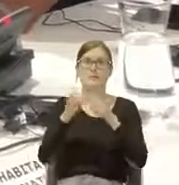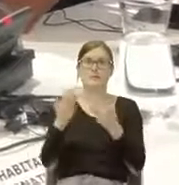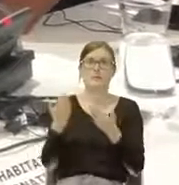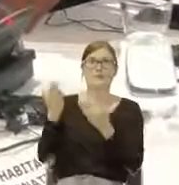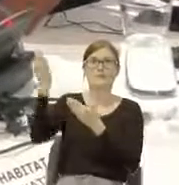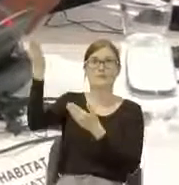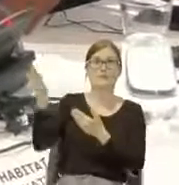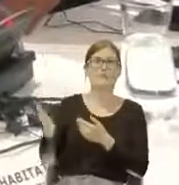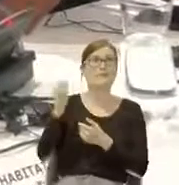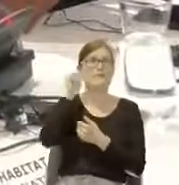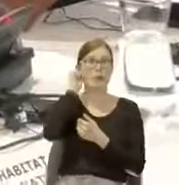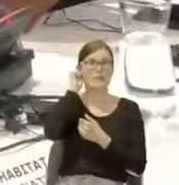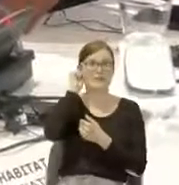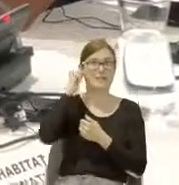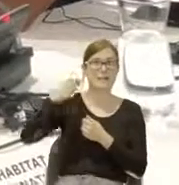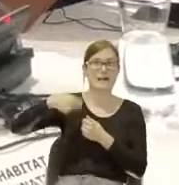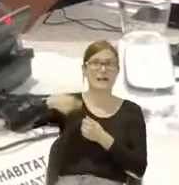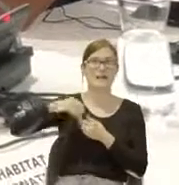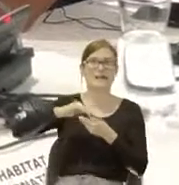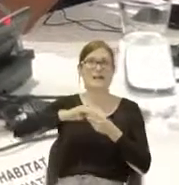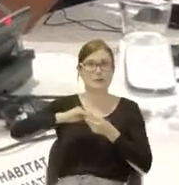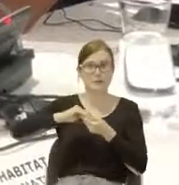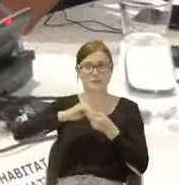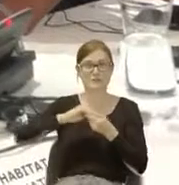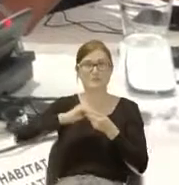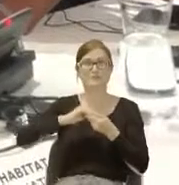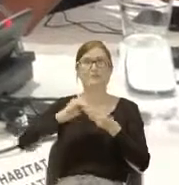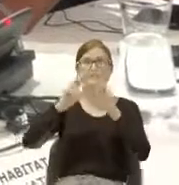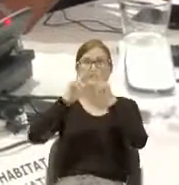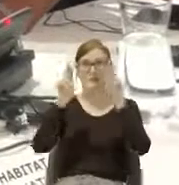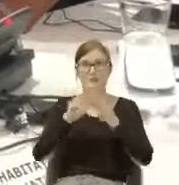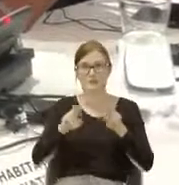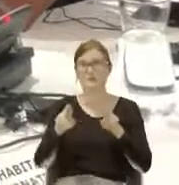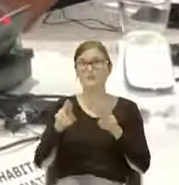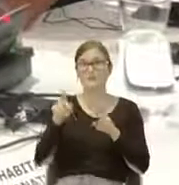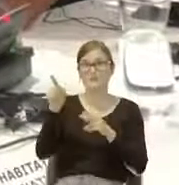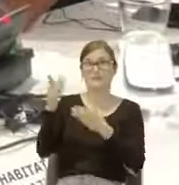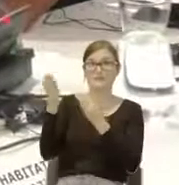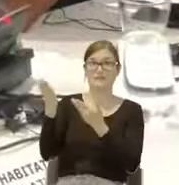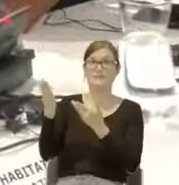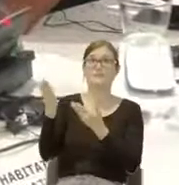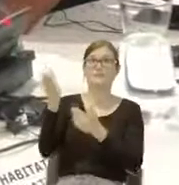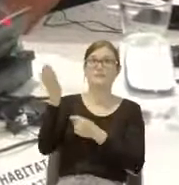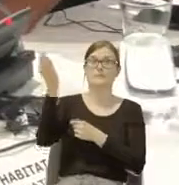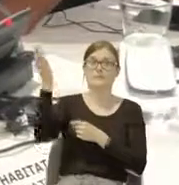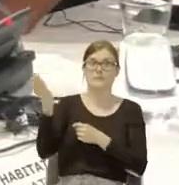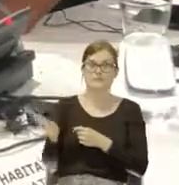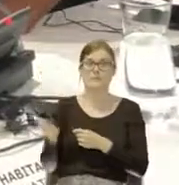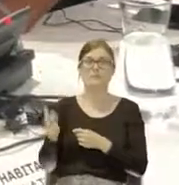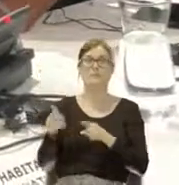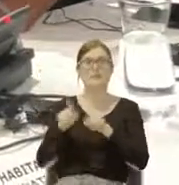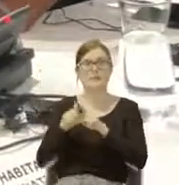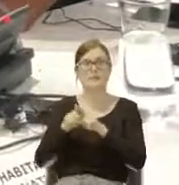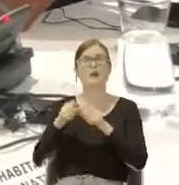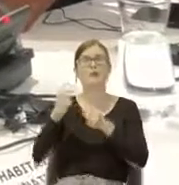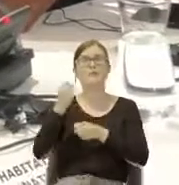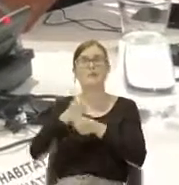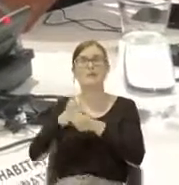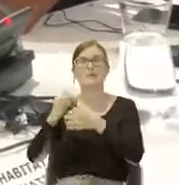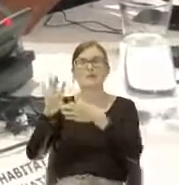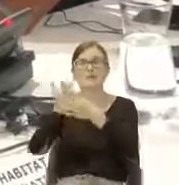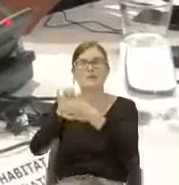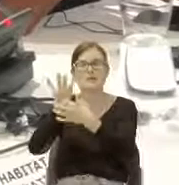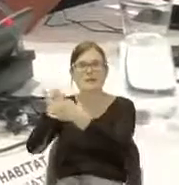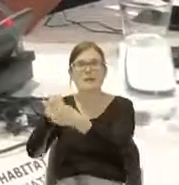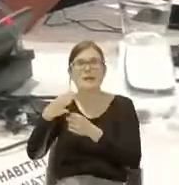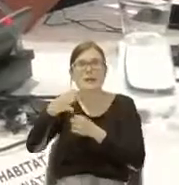a trusted partner of local and regional governments. Not always easy, our conversations, Adriana, but always